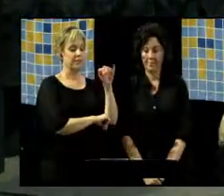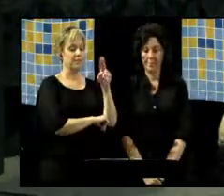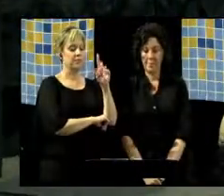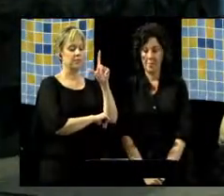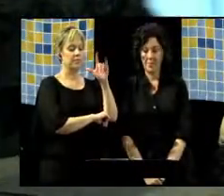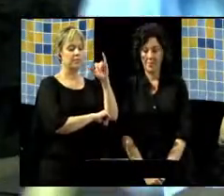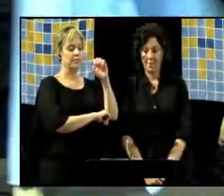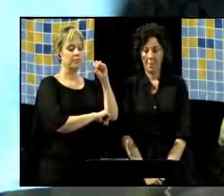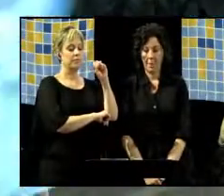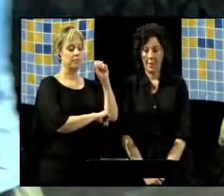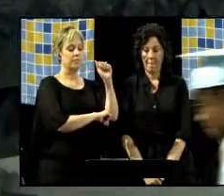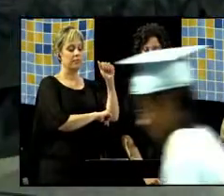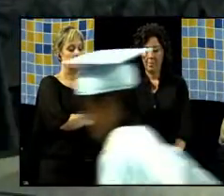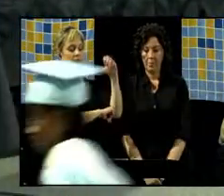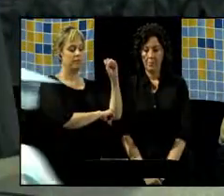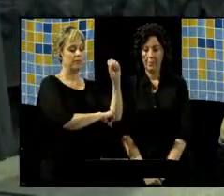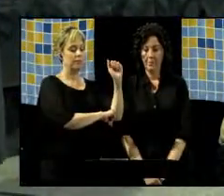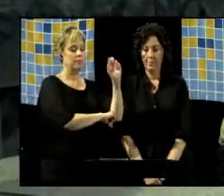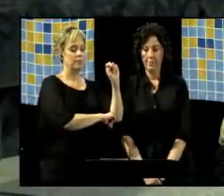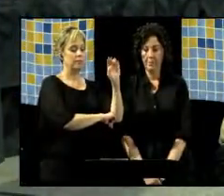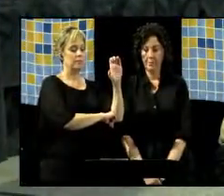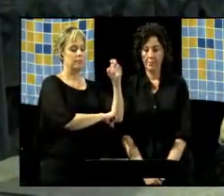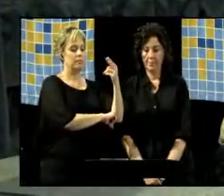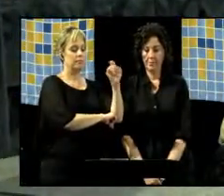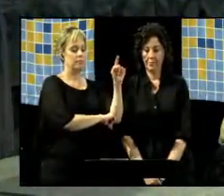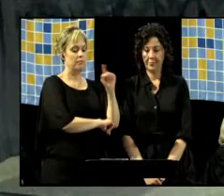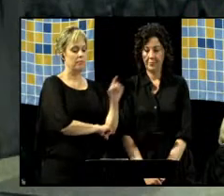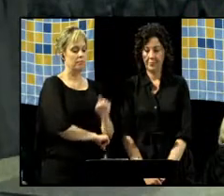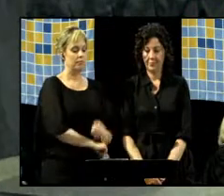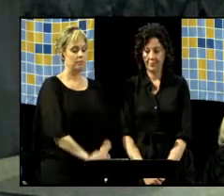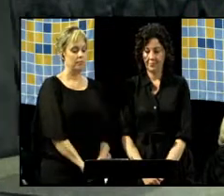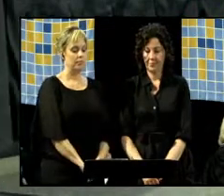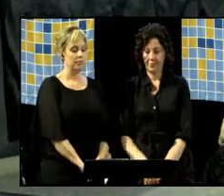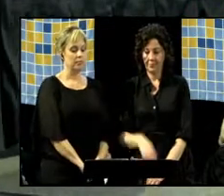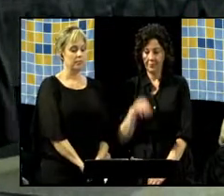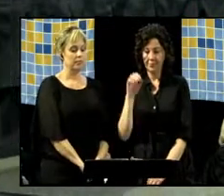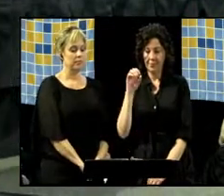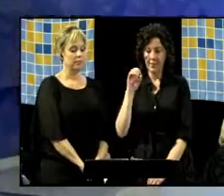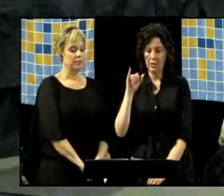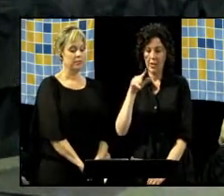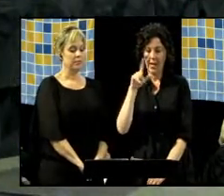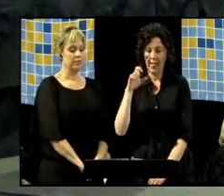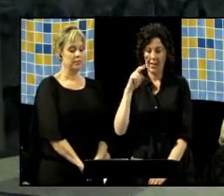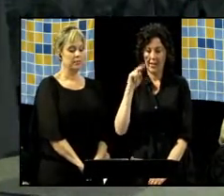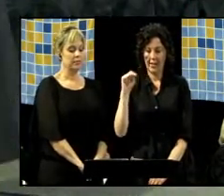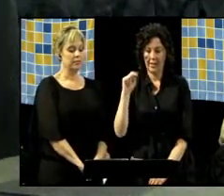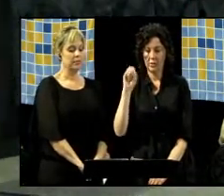Julissa Pesquera Sanchez, Jalen Darnell Schoolfield,